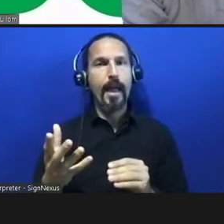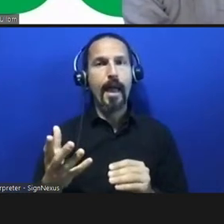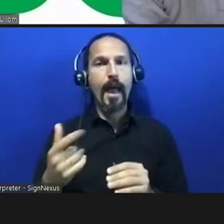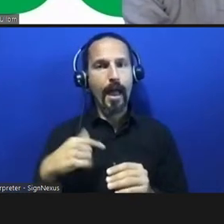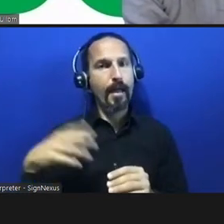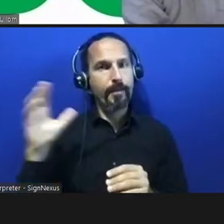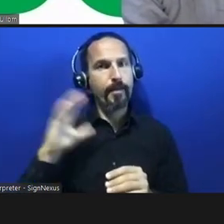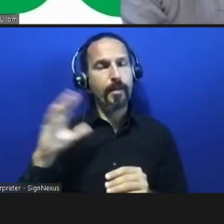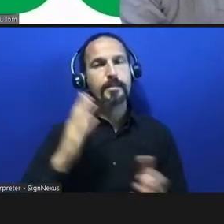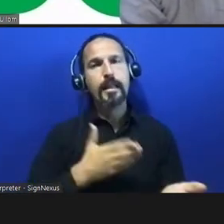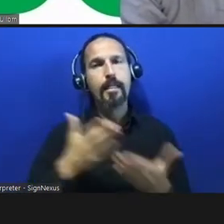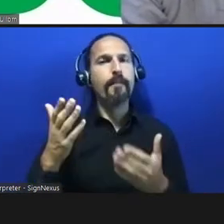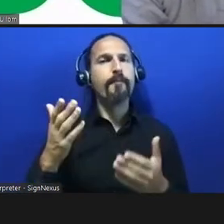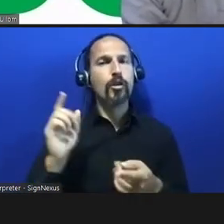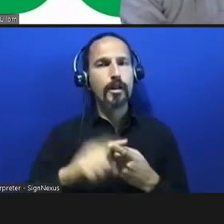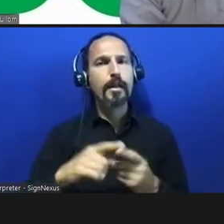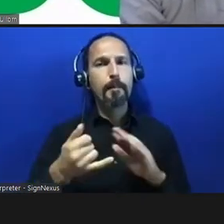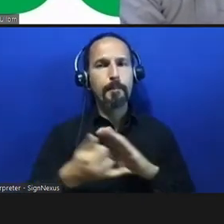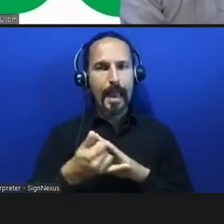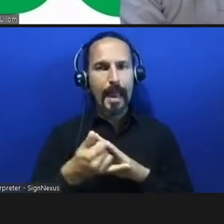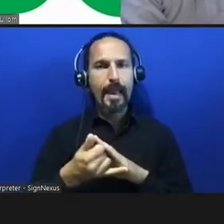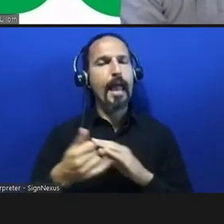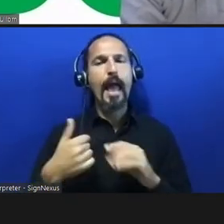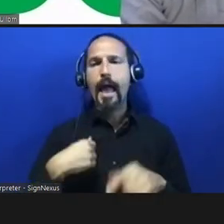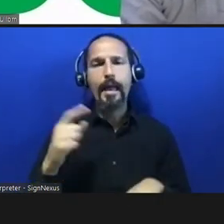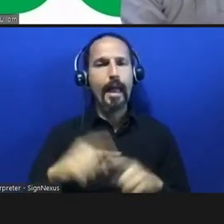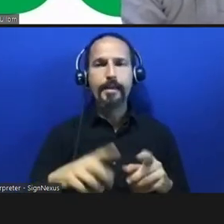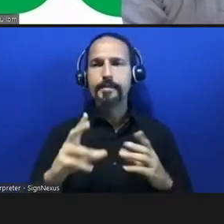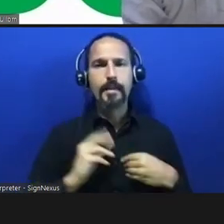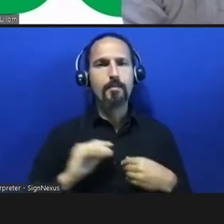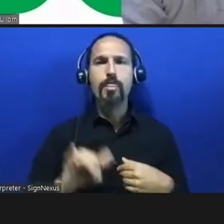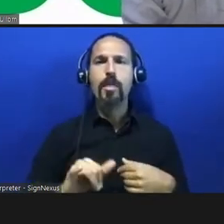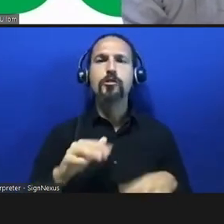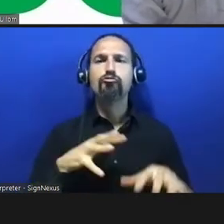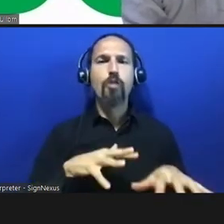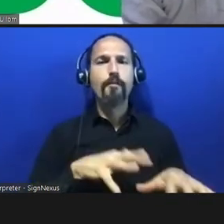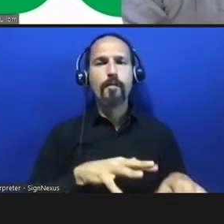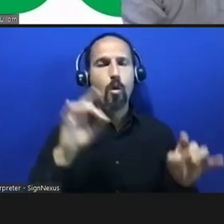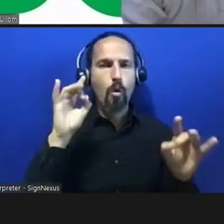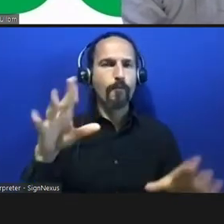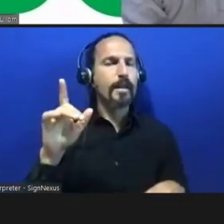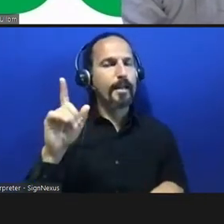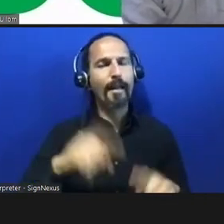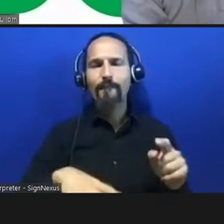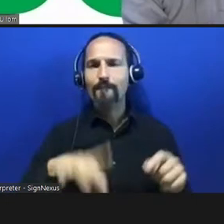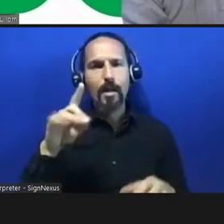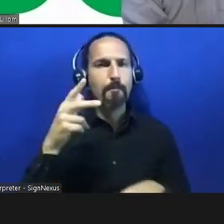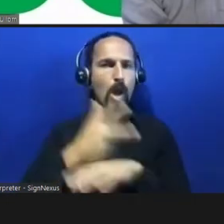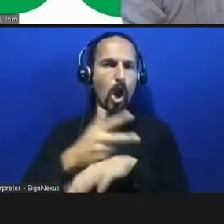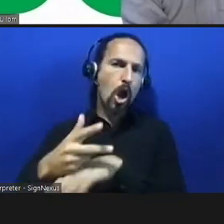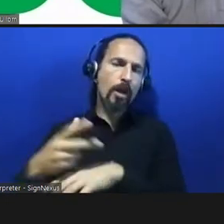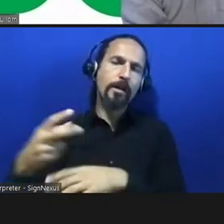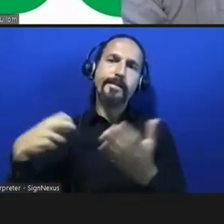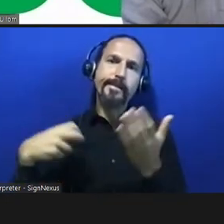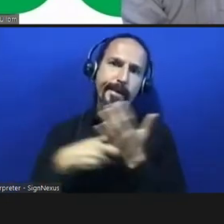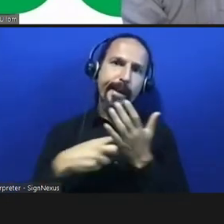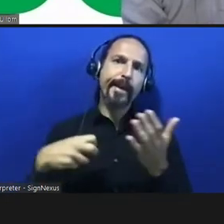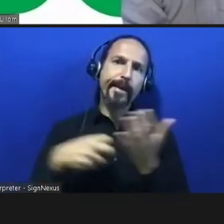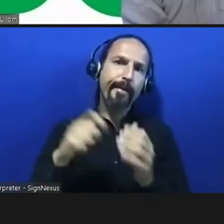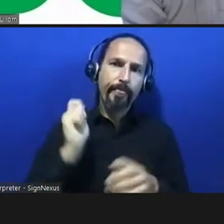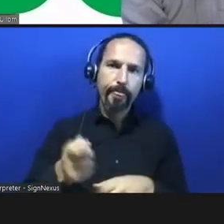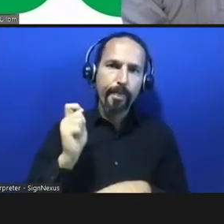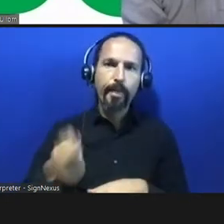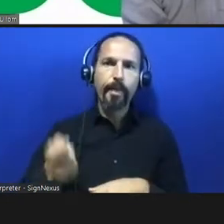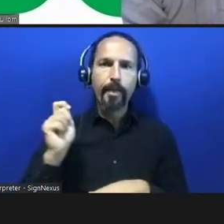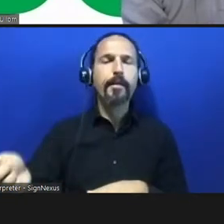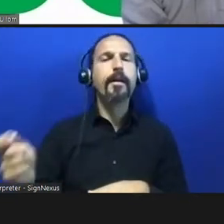did used to deliver in Manhattan and I couldn't deal with it because the traffic was bad you couldn't find parking and I was getting tickets one after another so after three